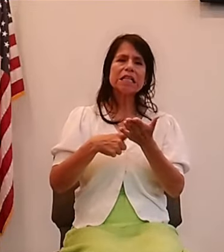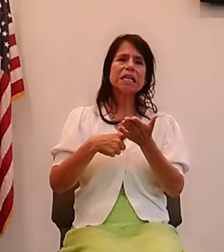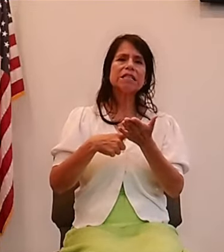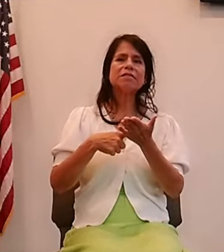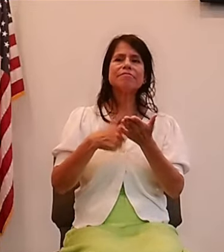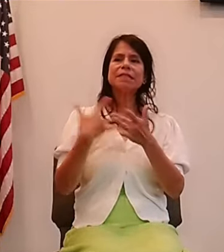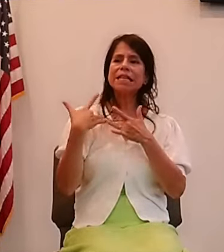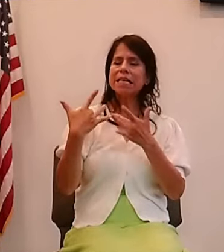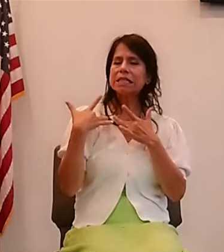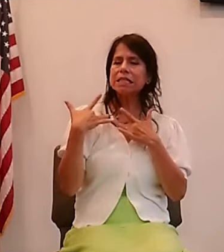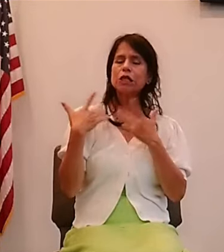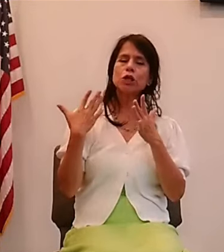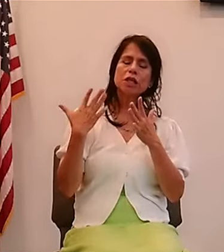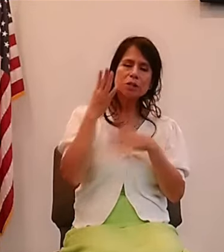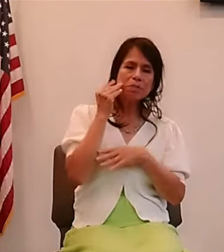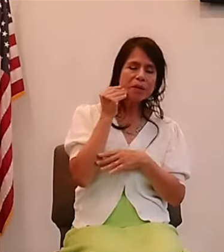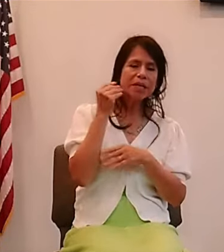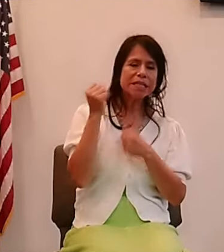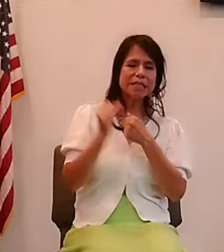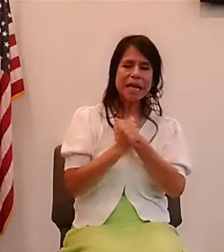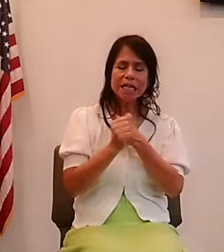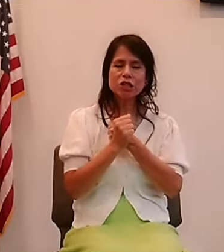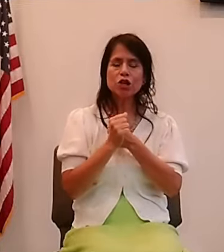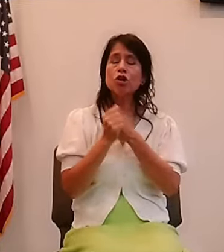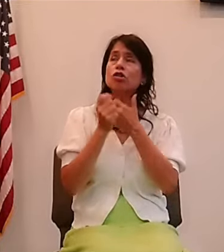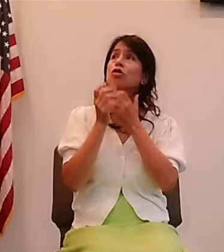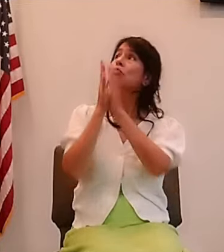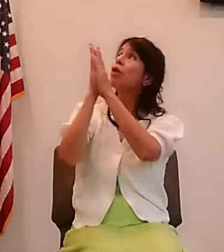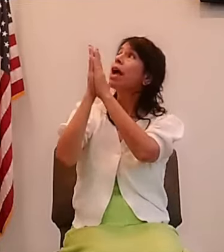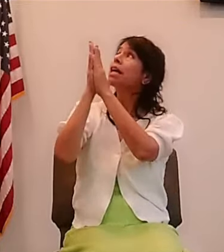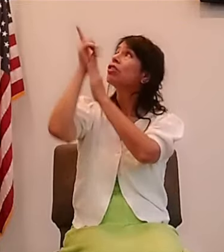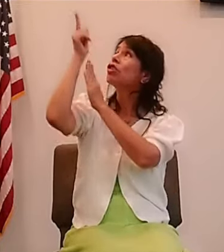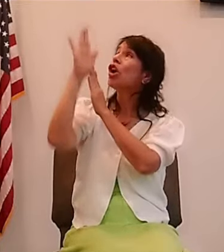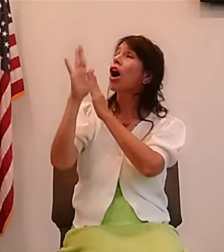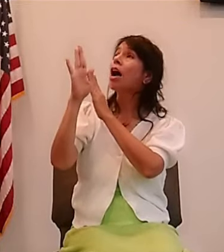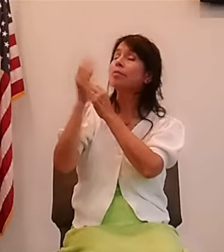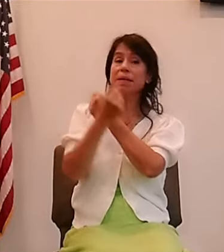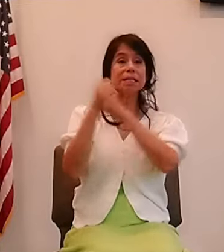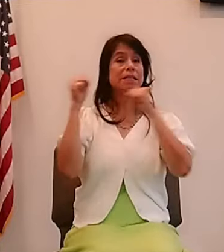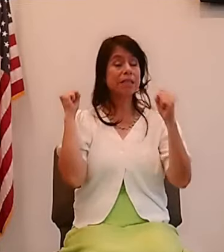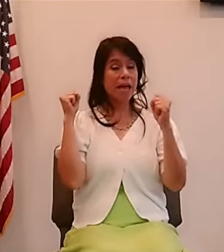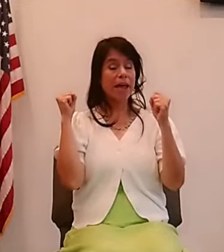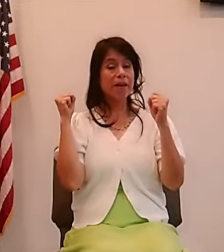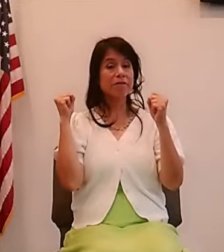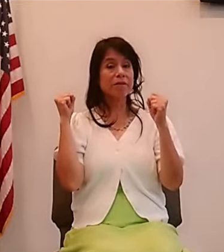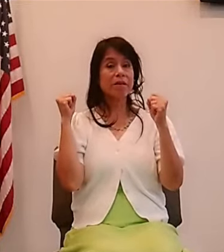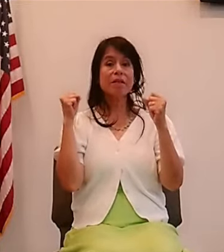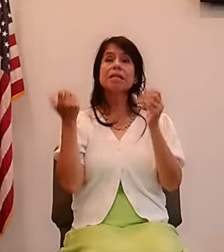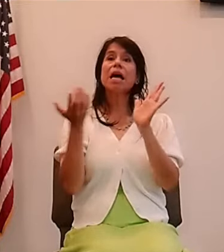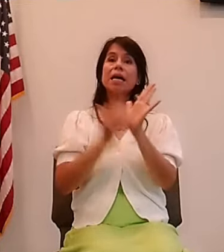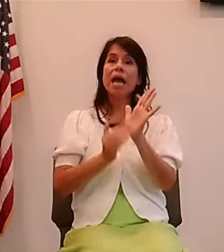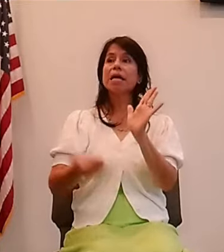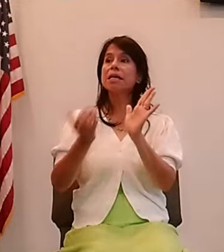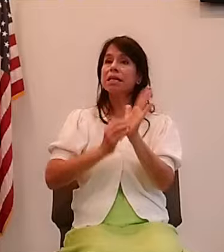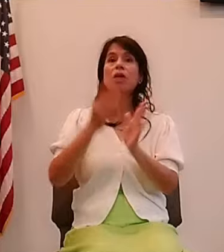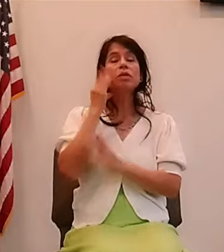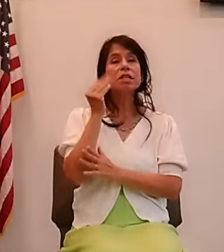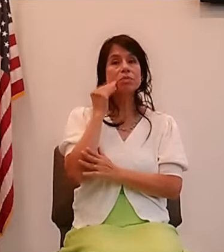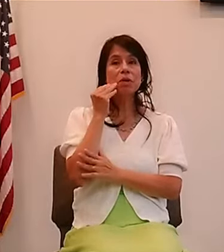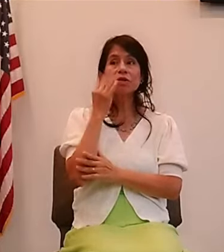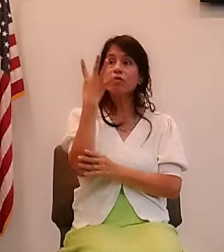and then the danger to the crying out, to the being delivered, That's repeated over and over,